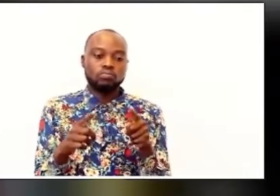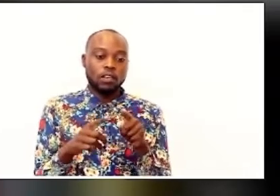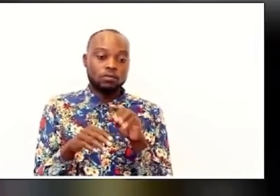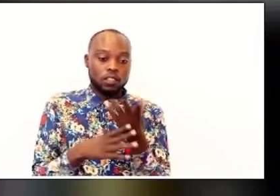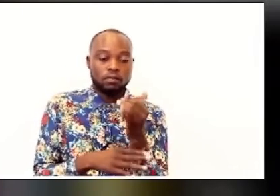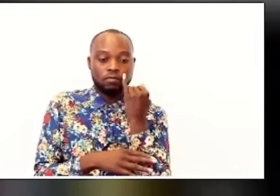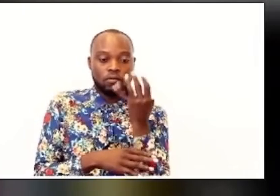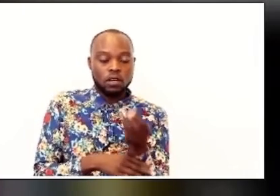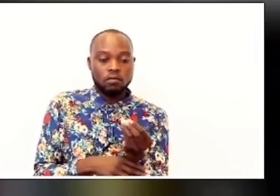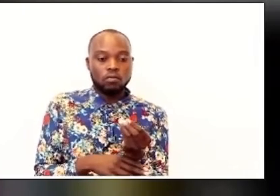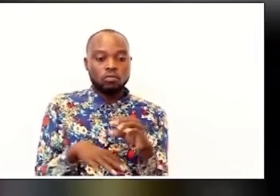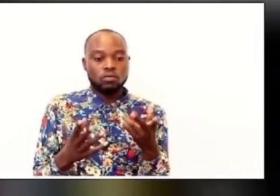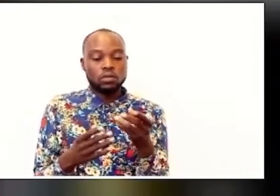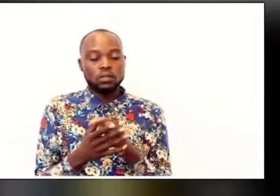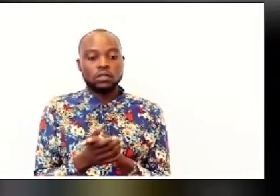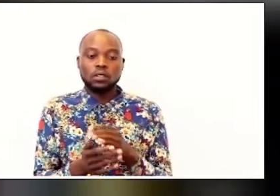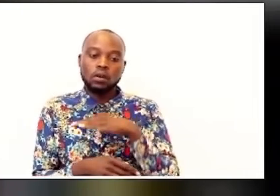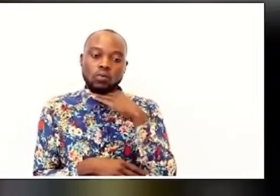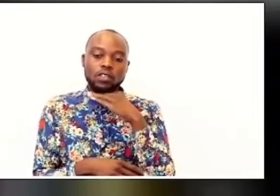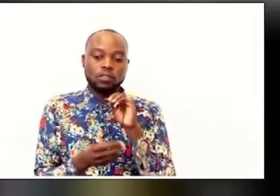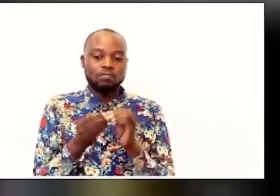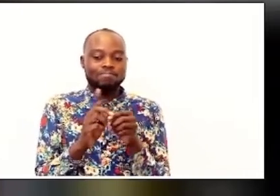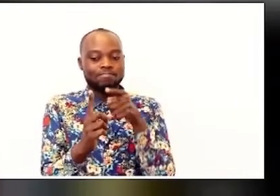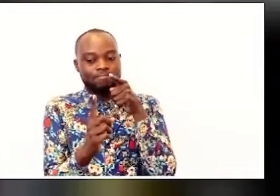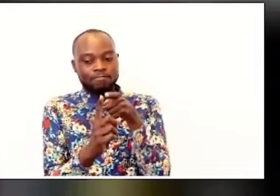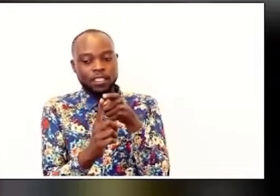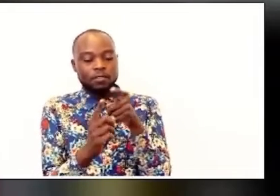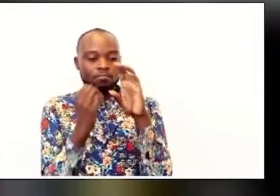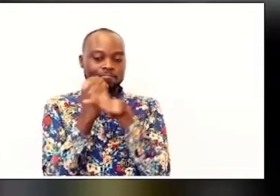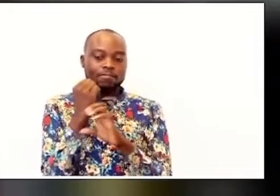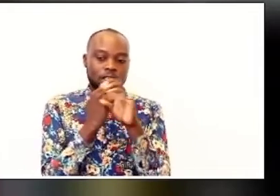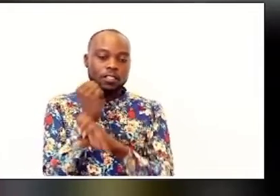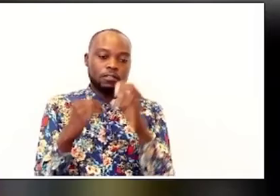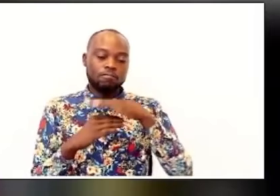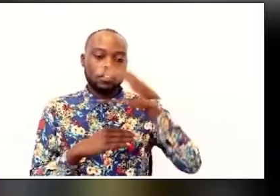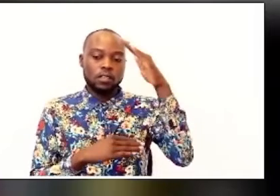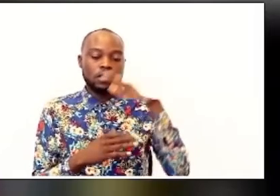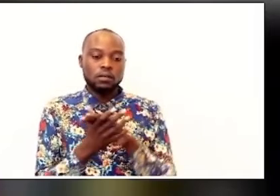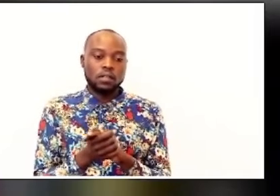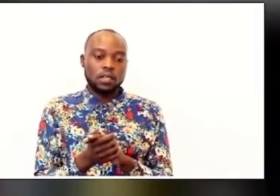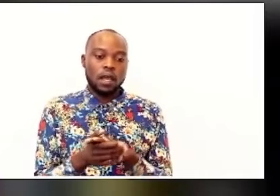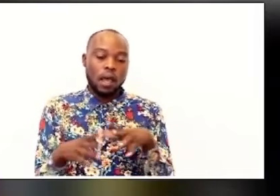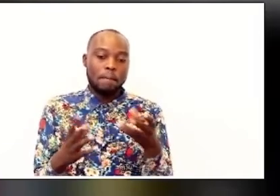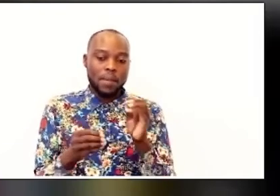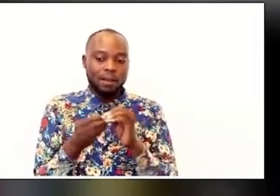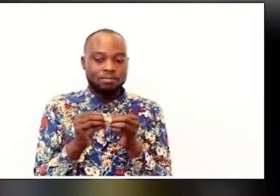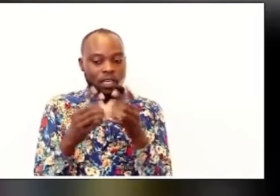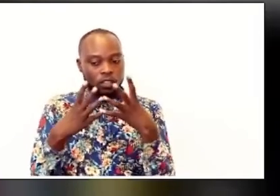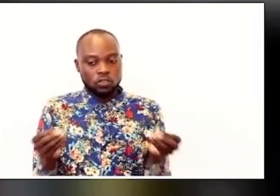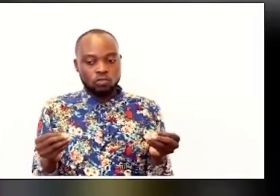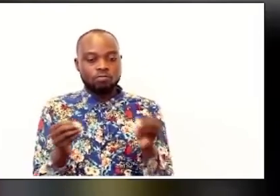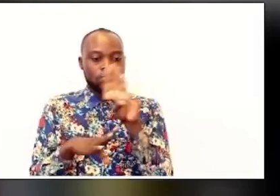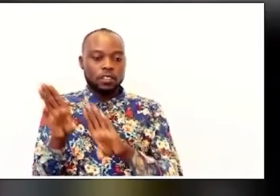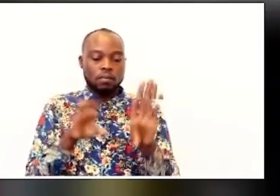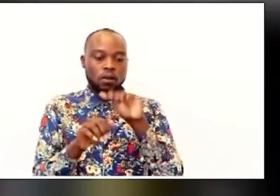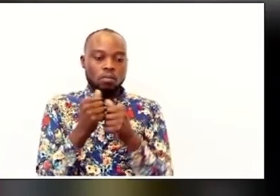have so that we can be able to target high emitting countries who have caused the climate problem, and through that